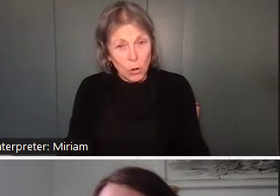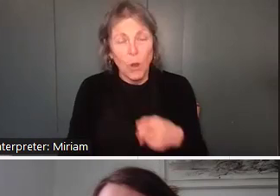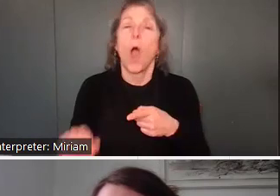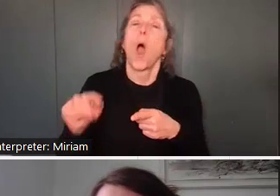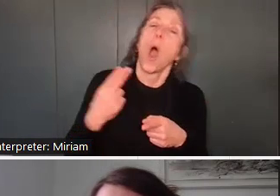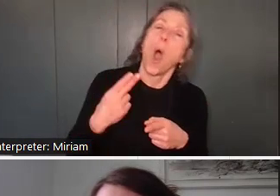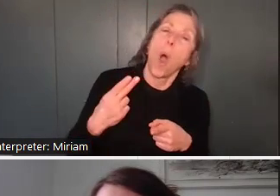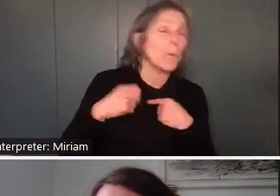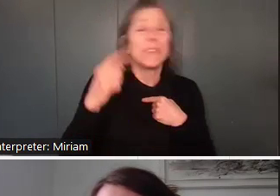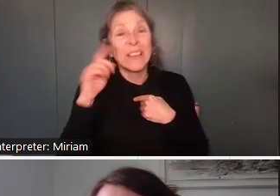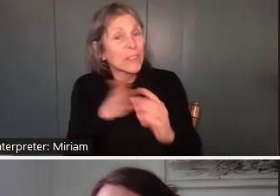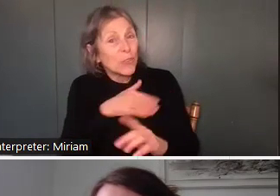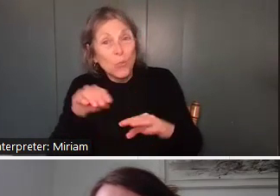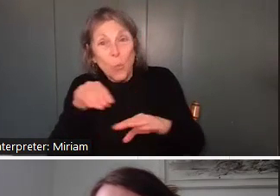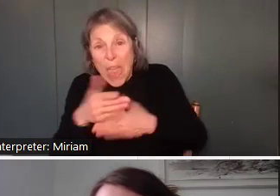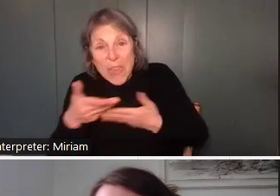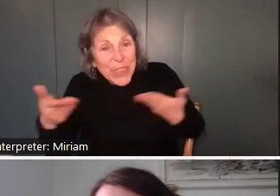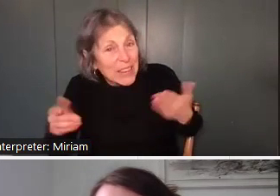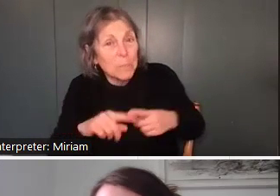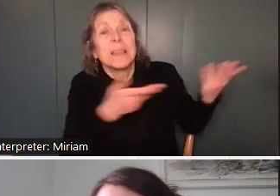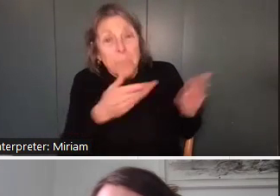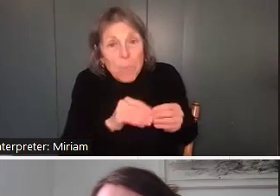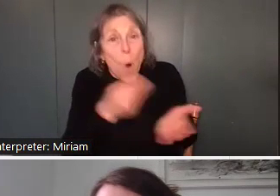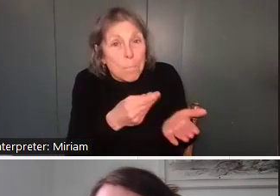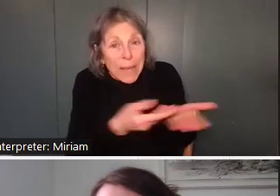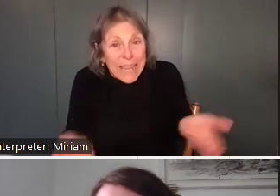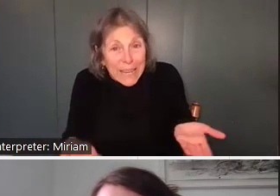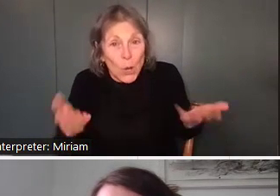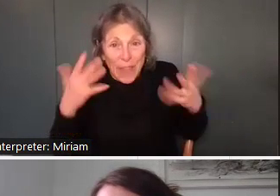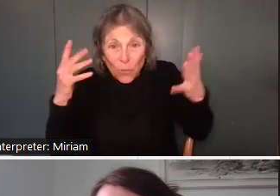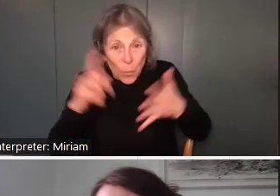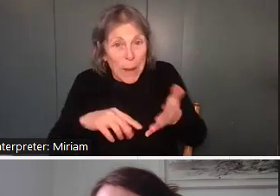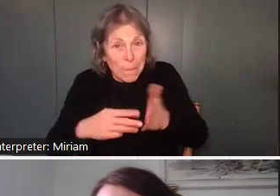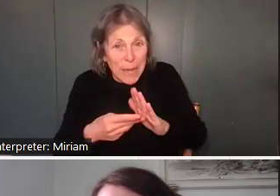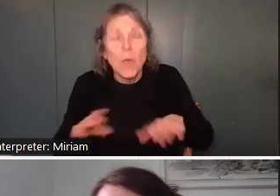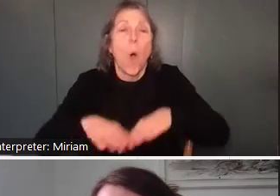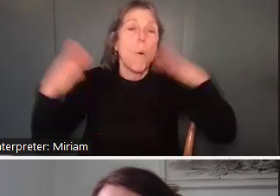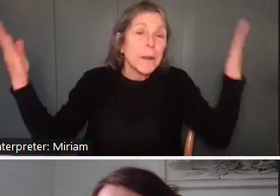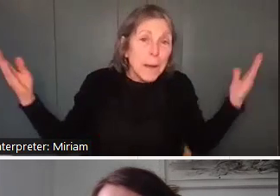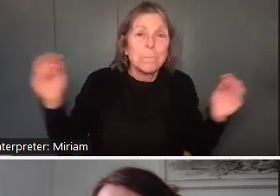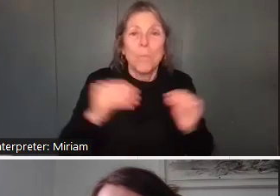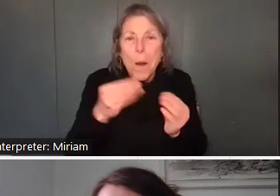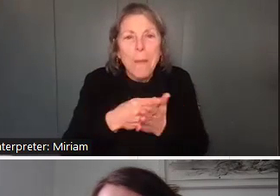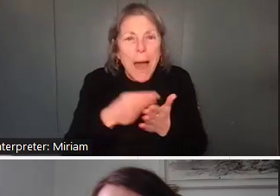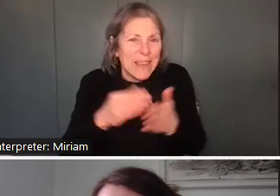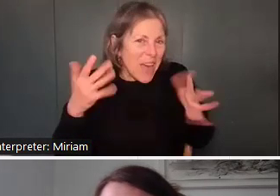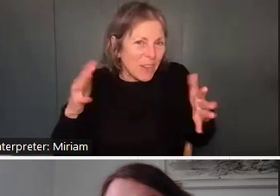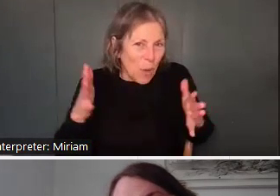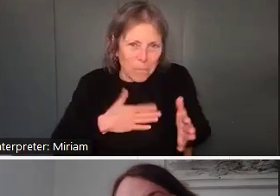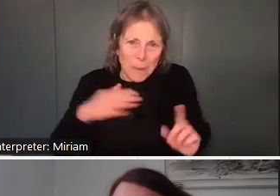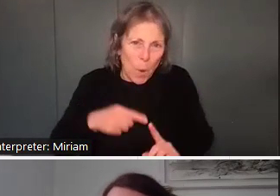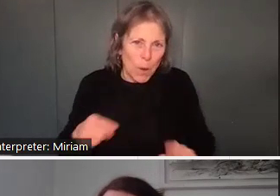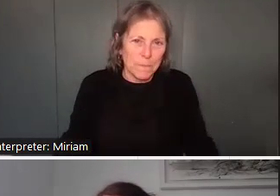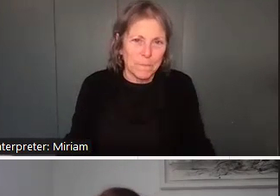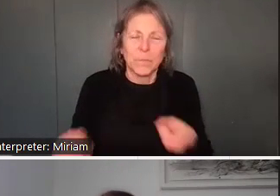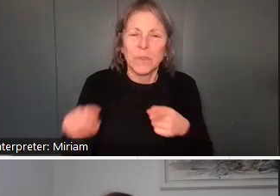wasn't thinking they would sway how we spend the money. I was sorry. hoping they could open up doors for more financial support Oh, for I